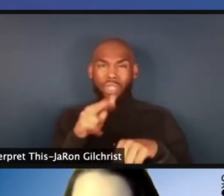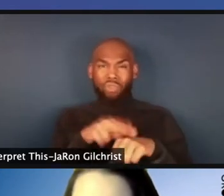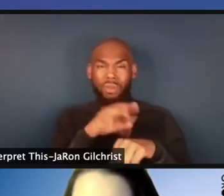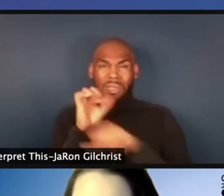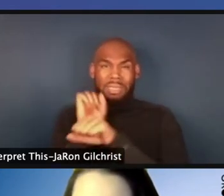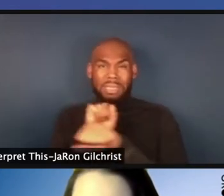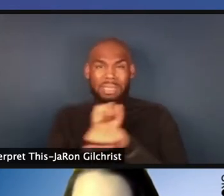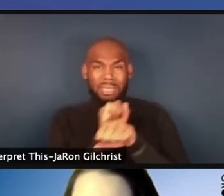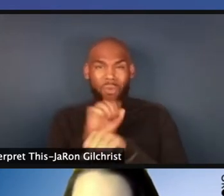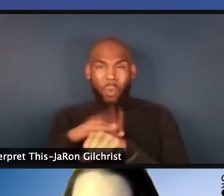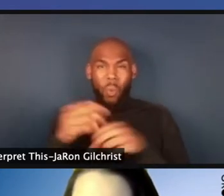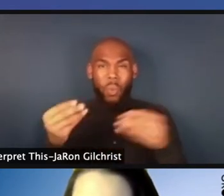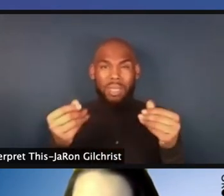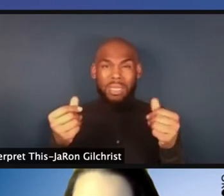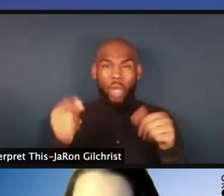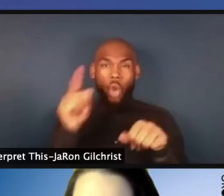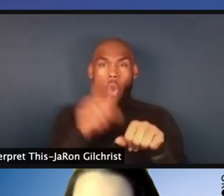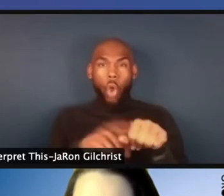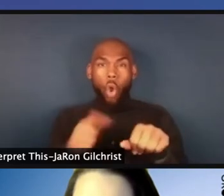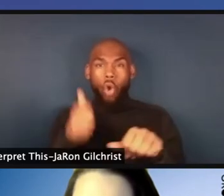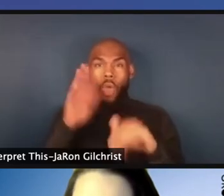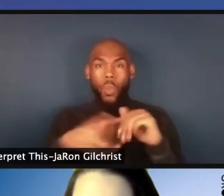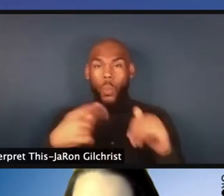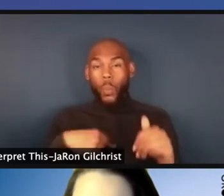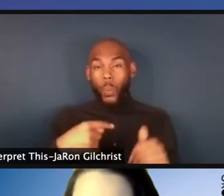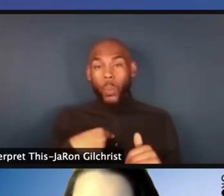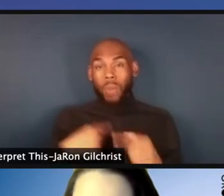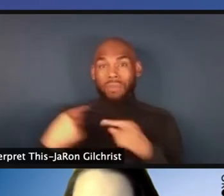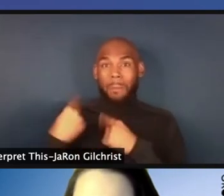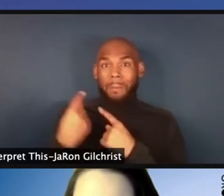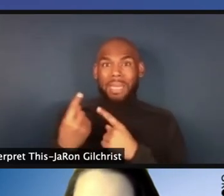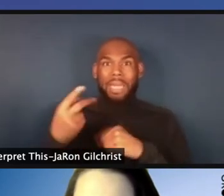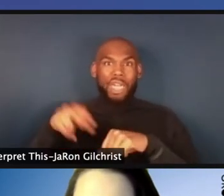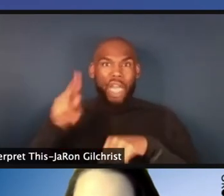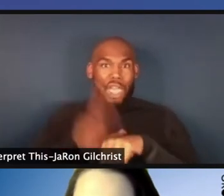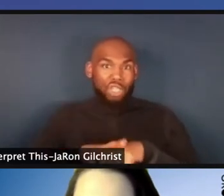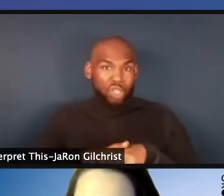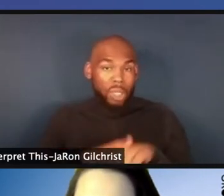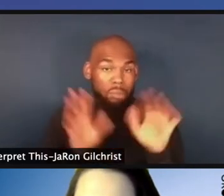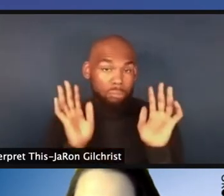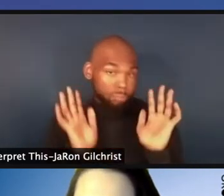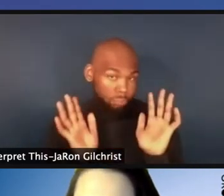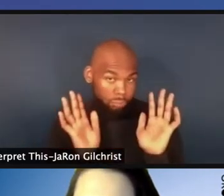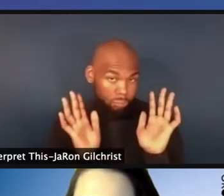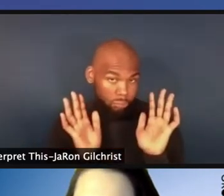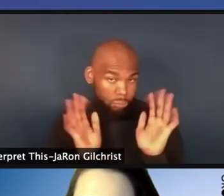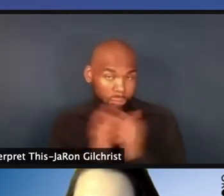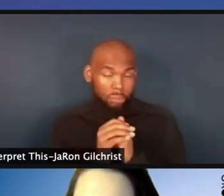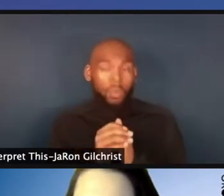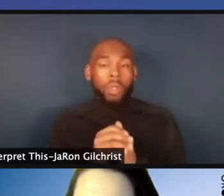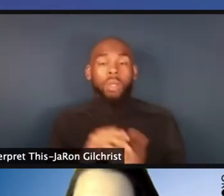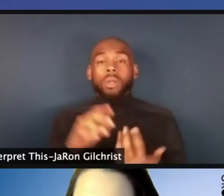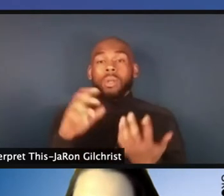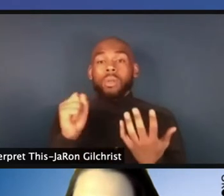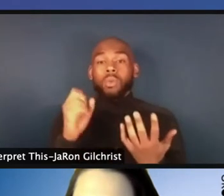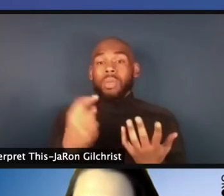on these lands longer than we've been a nation, you know. So just to say that there's a real,